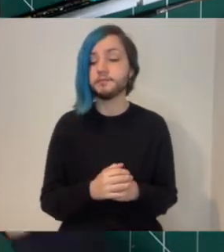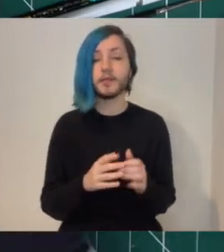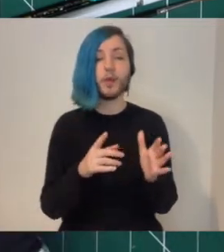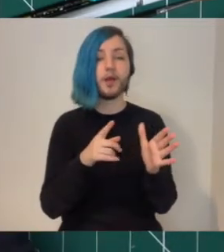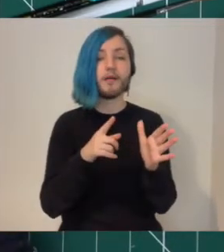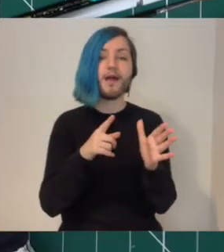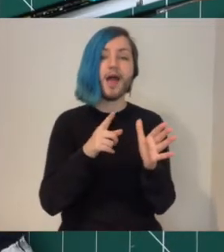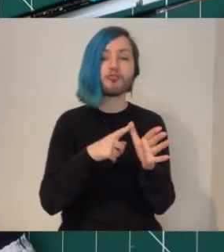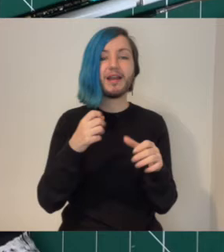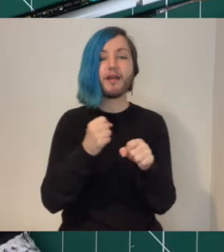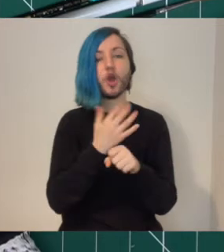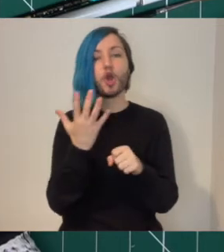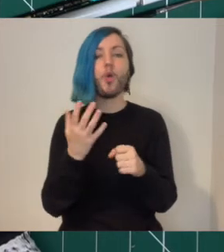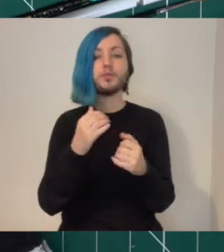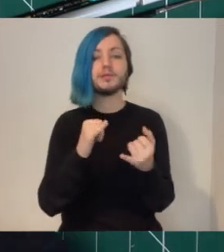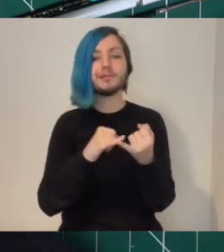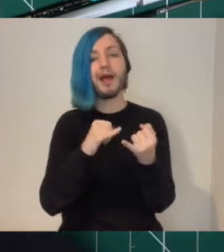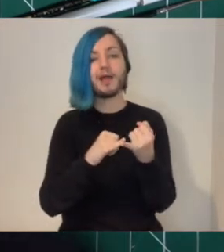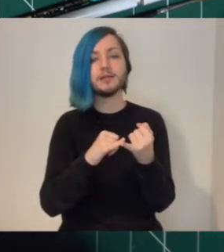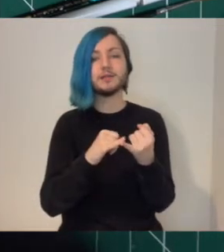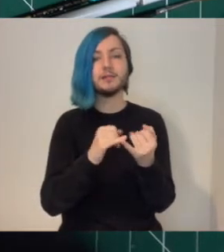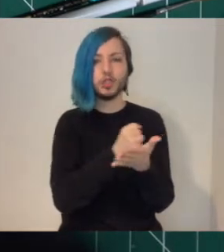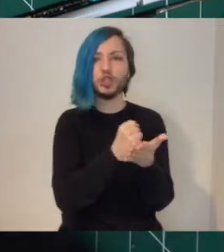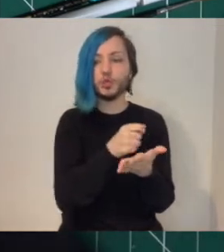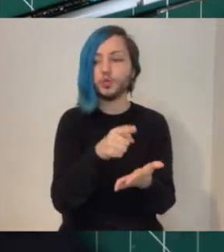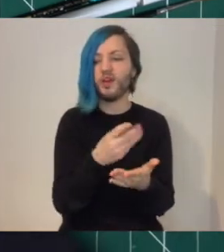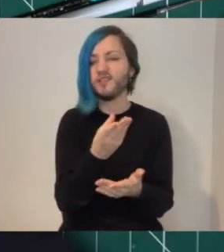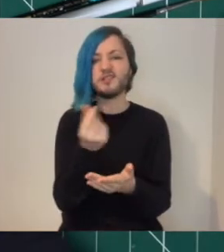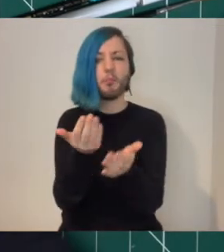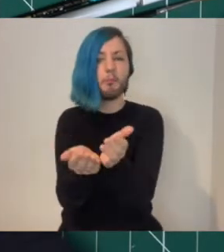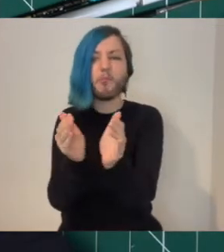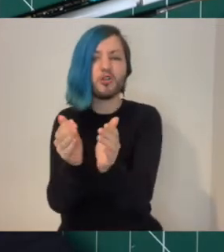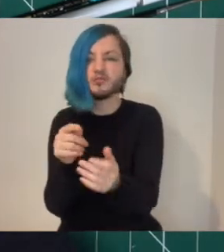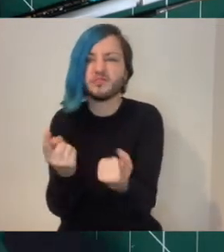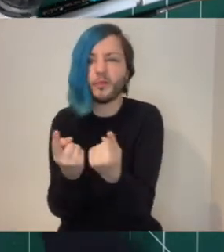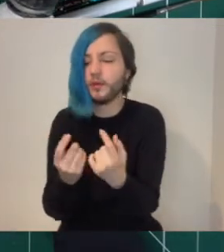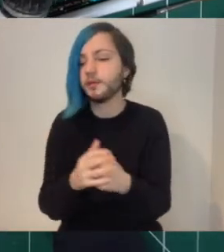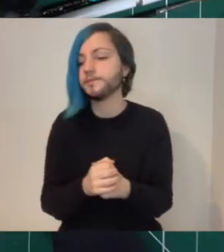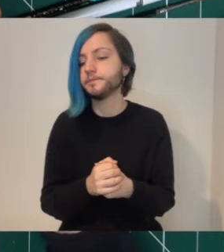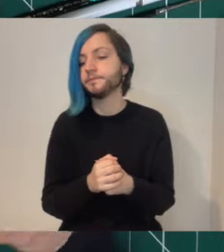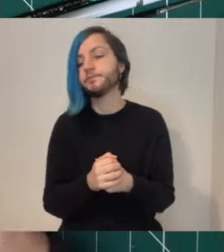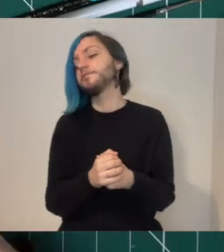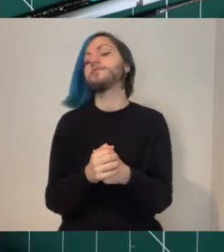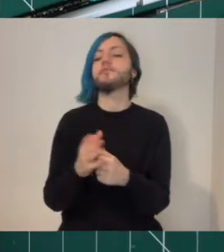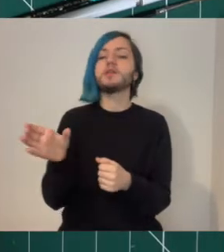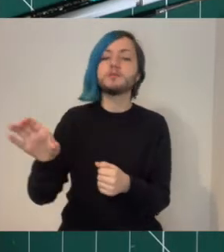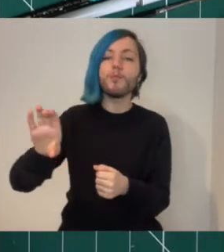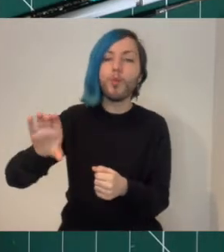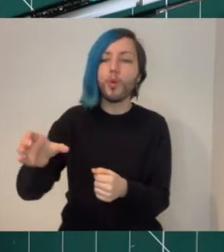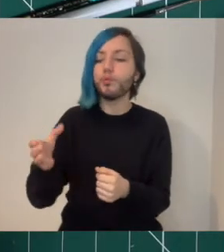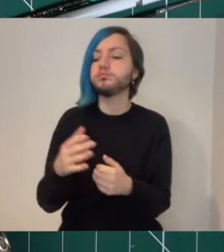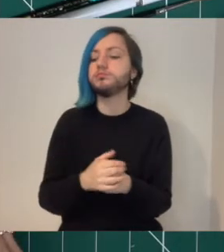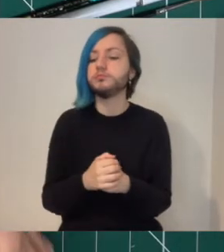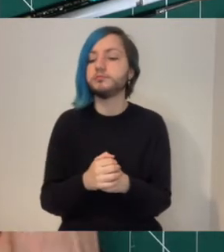our acrylic gold size, which is your glue and some sort of receptacle, a pot of some sort,